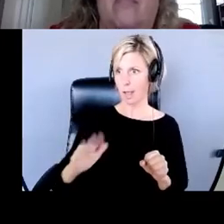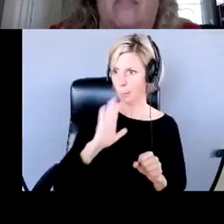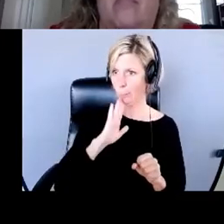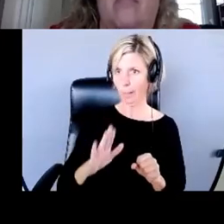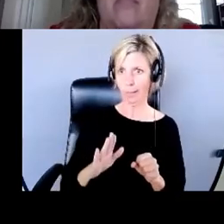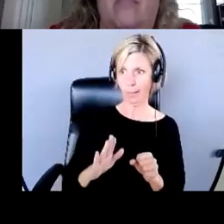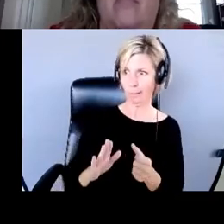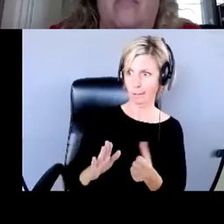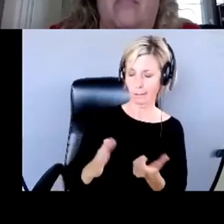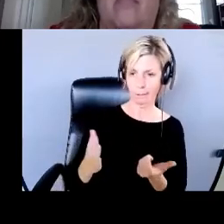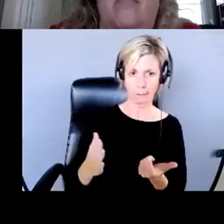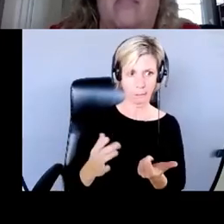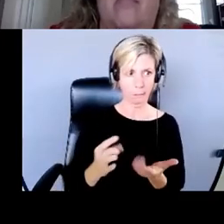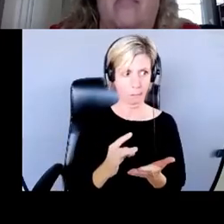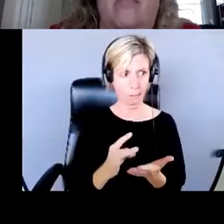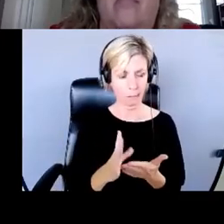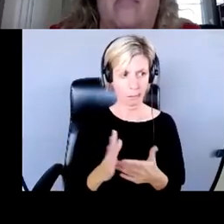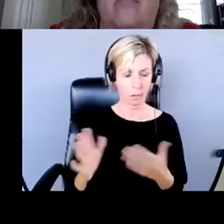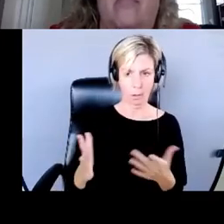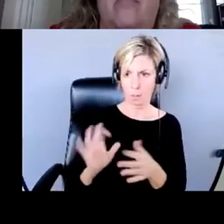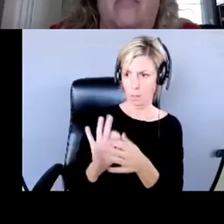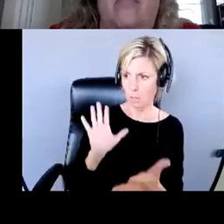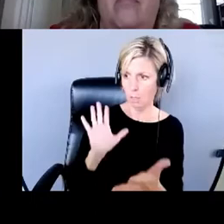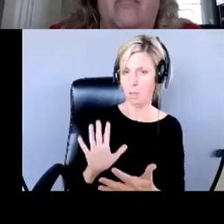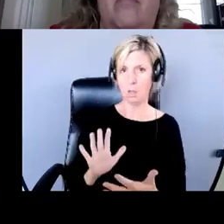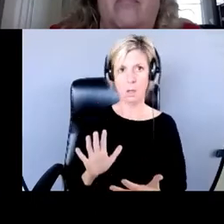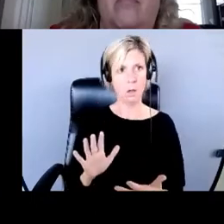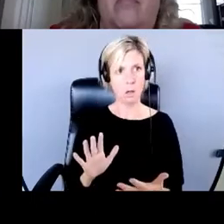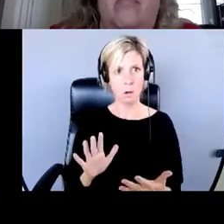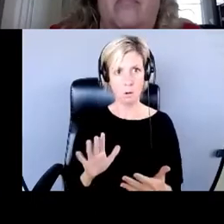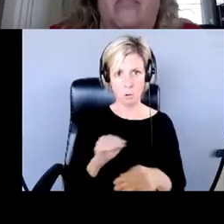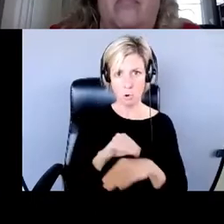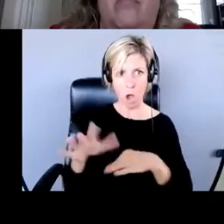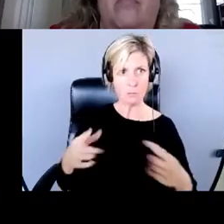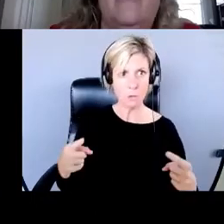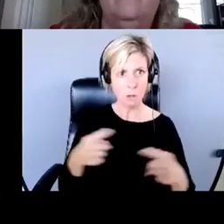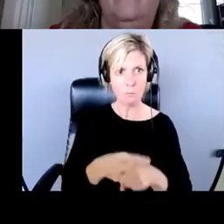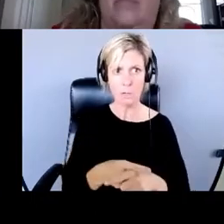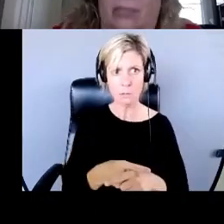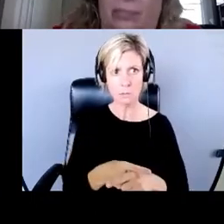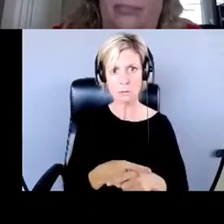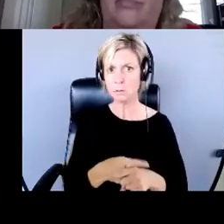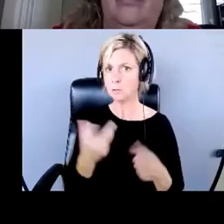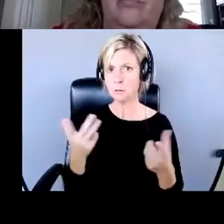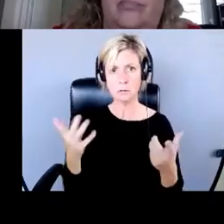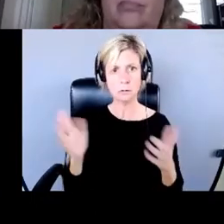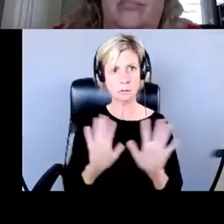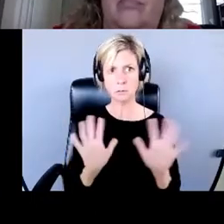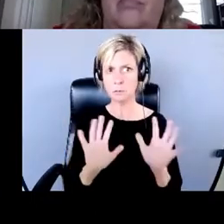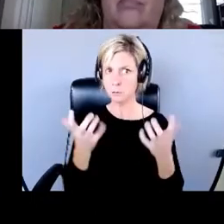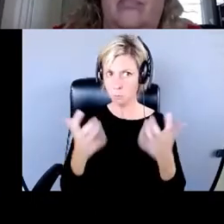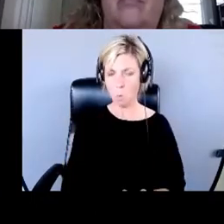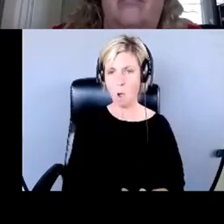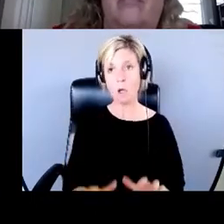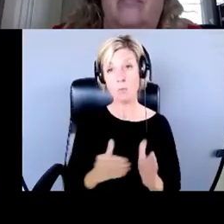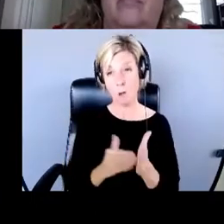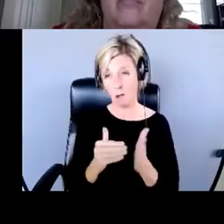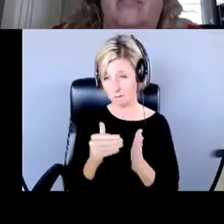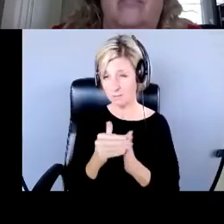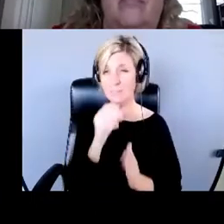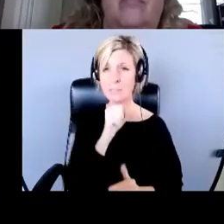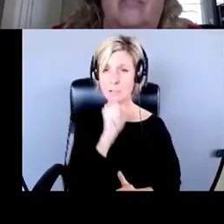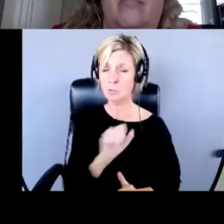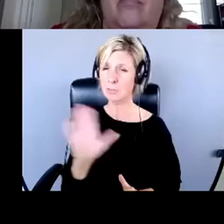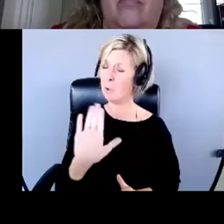more conflict. You know, people often say, I just want everything to be peaceful. Mm-hmm. So even if